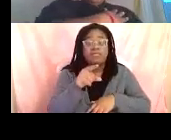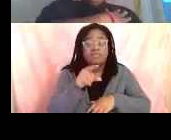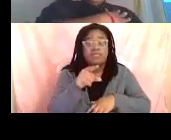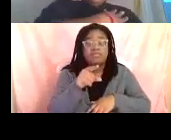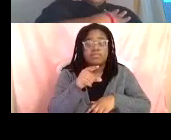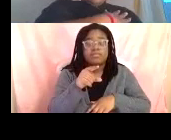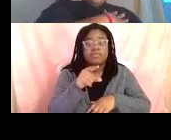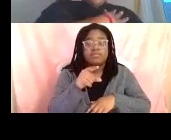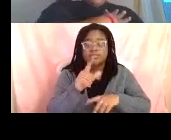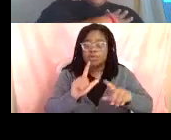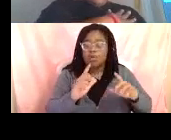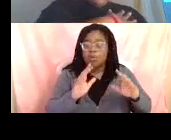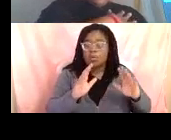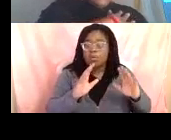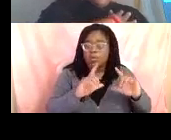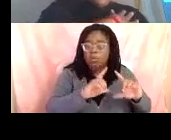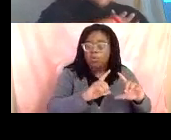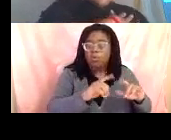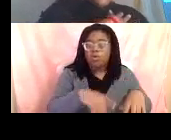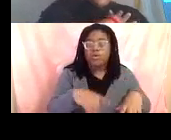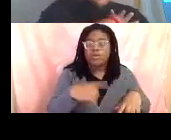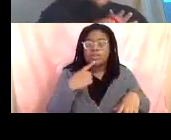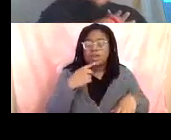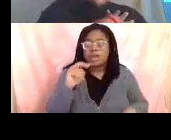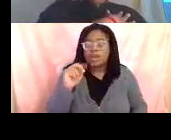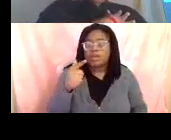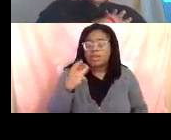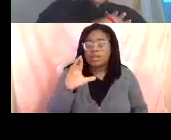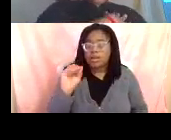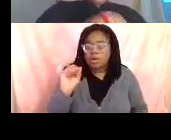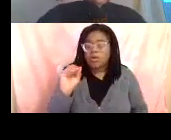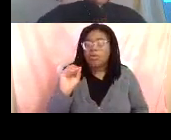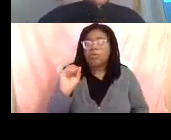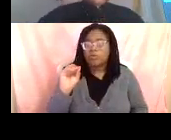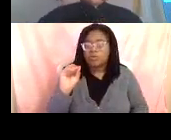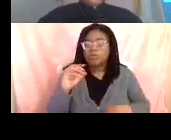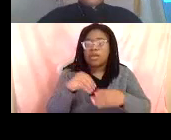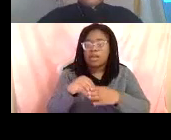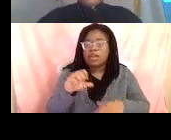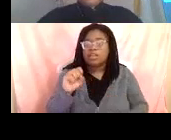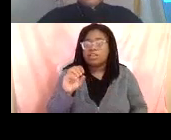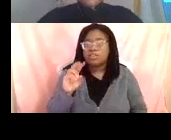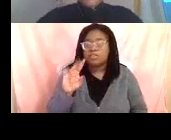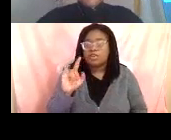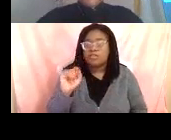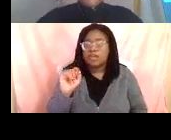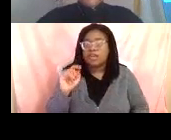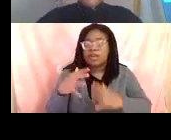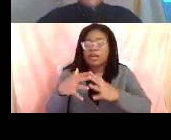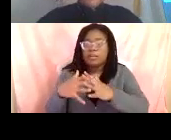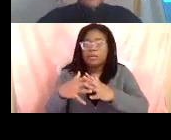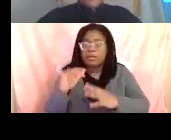the corner, Negroes in Soviet America.